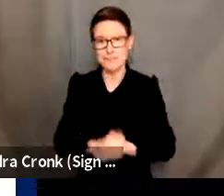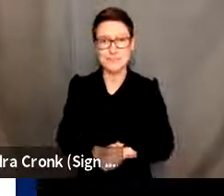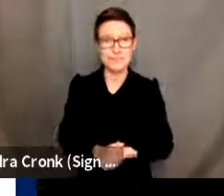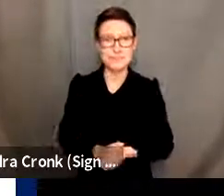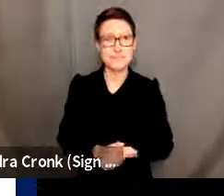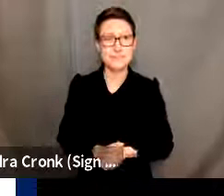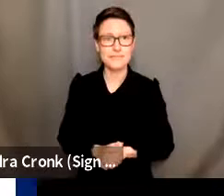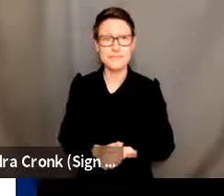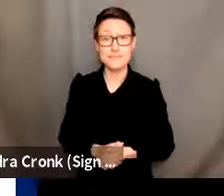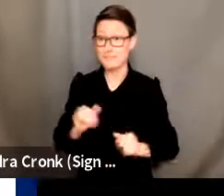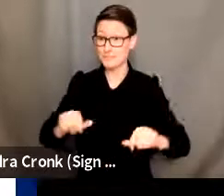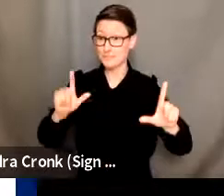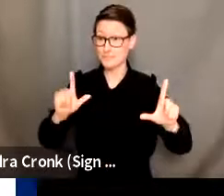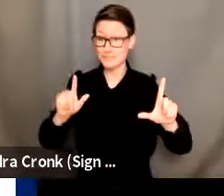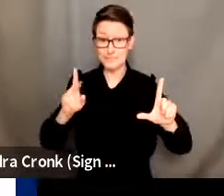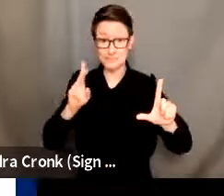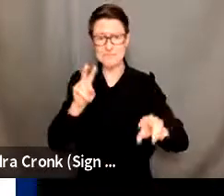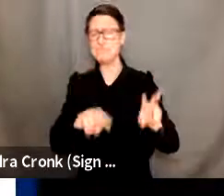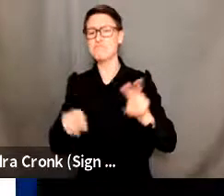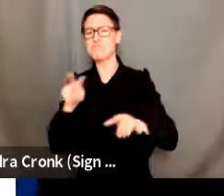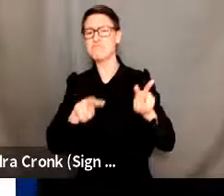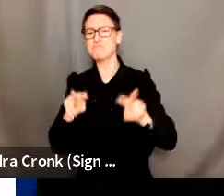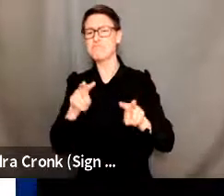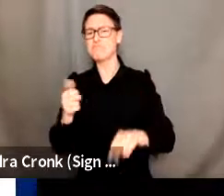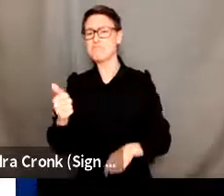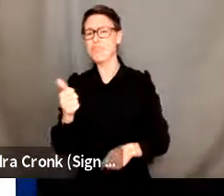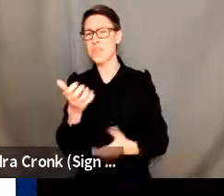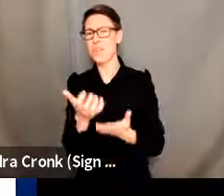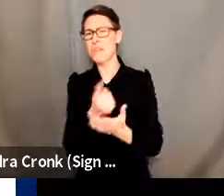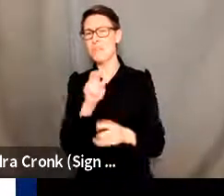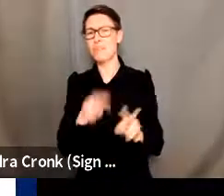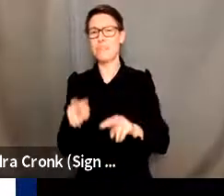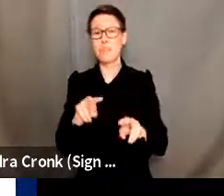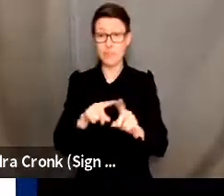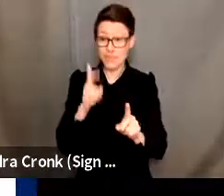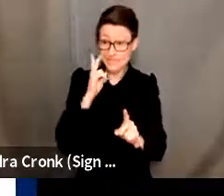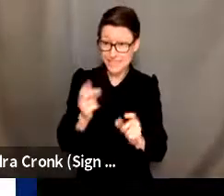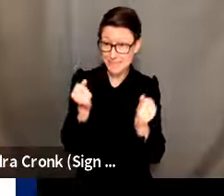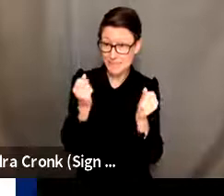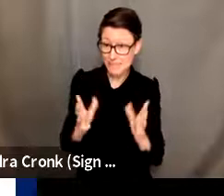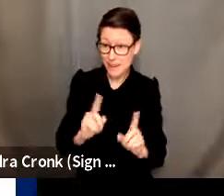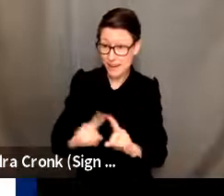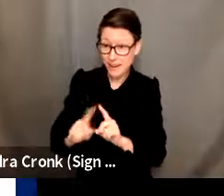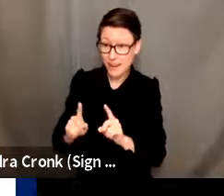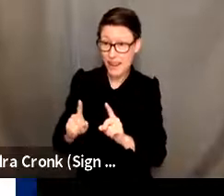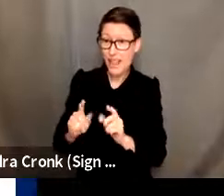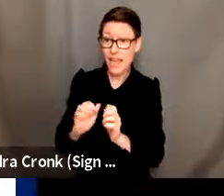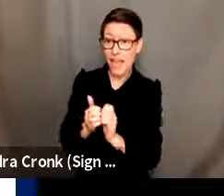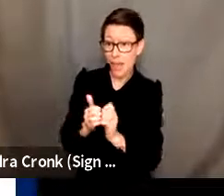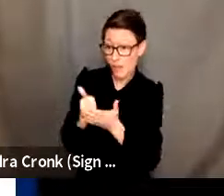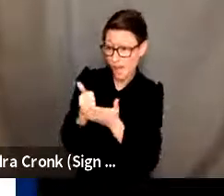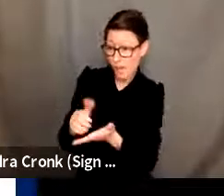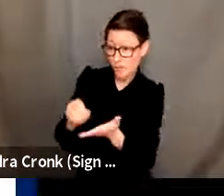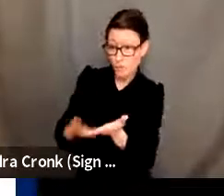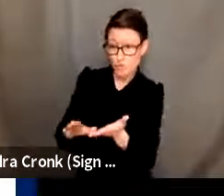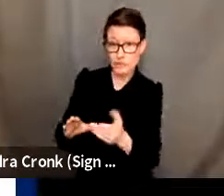This slide you can look at your leisure, but this does show the ways that we help students specifically. General